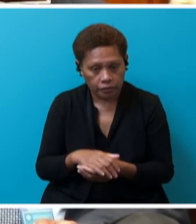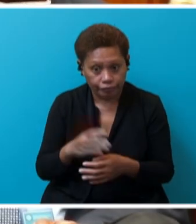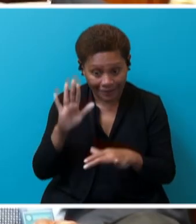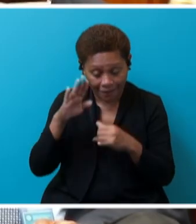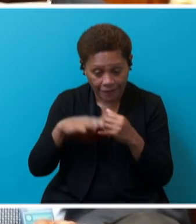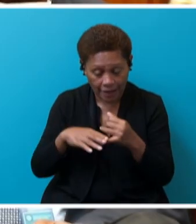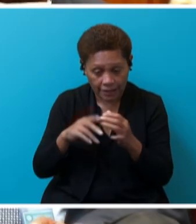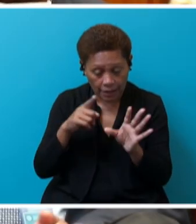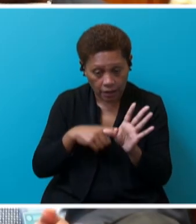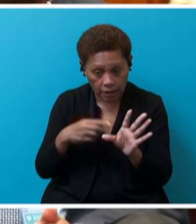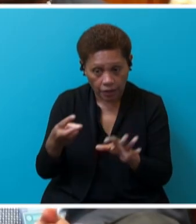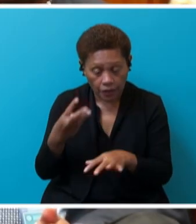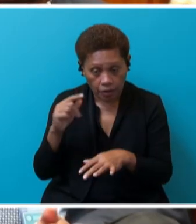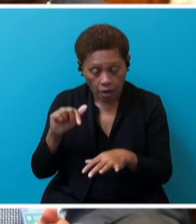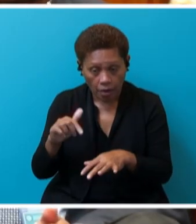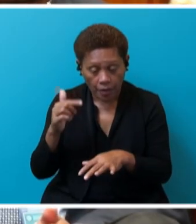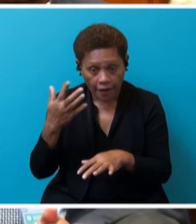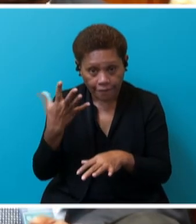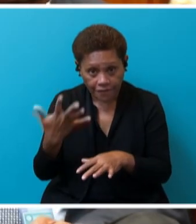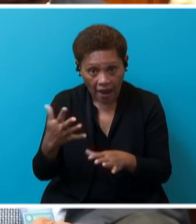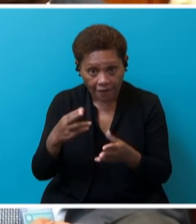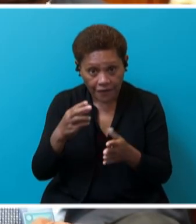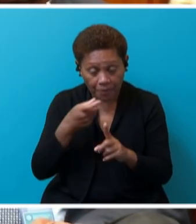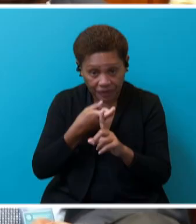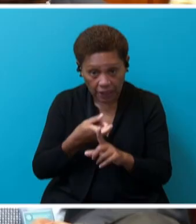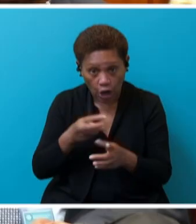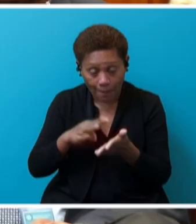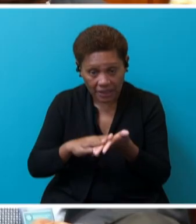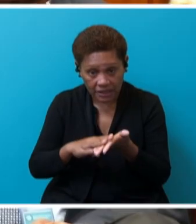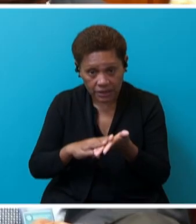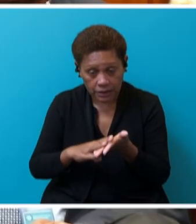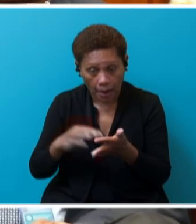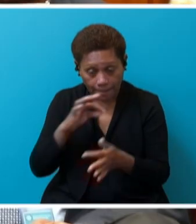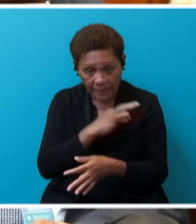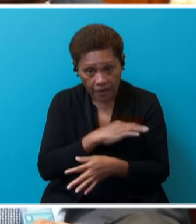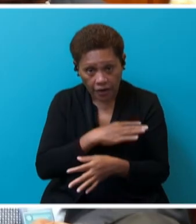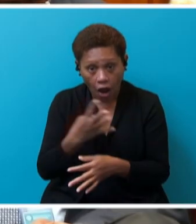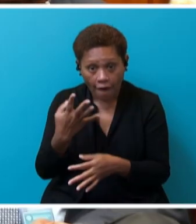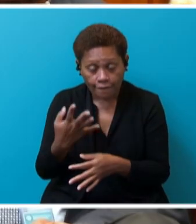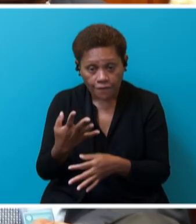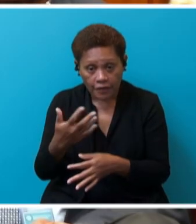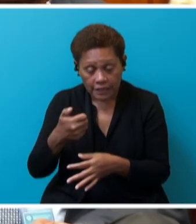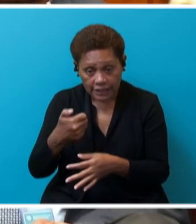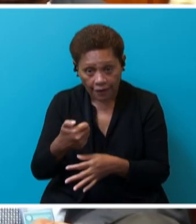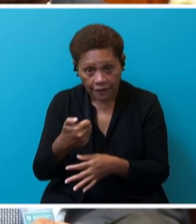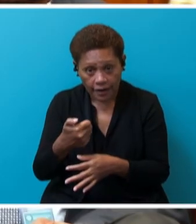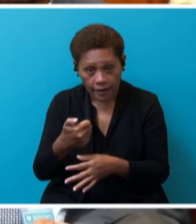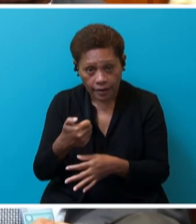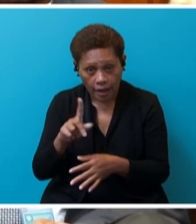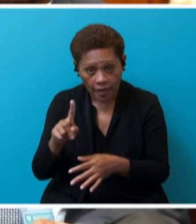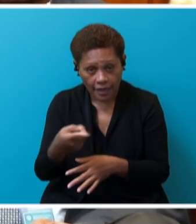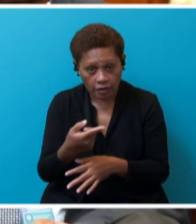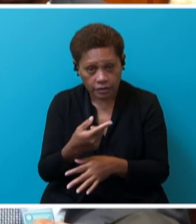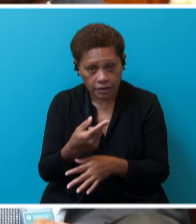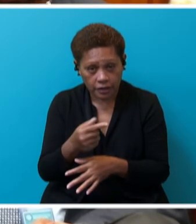31.5 kilometers of pipeline extensions were completed, benefit for around 47,000 Fijians. These extensions